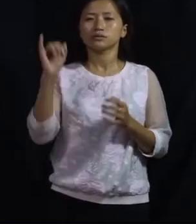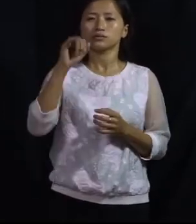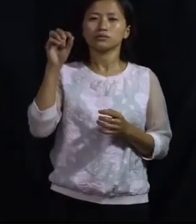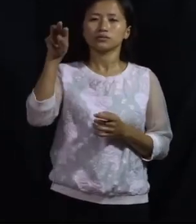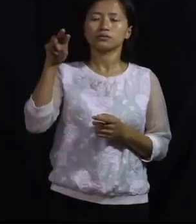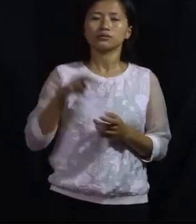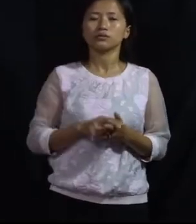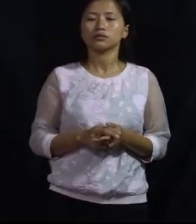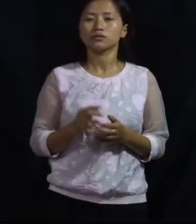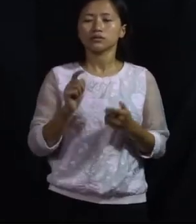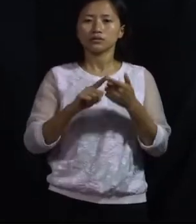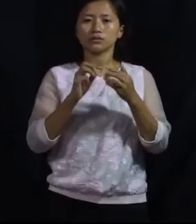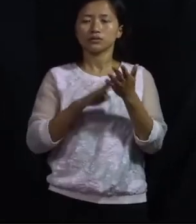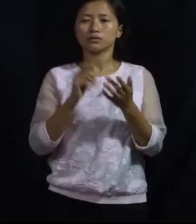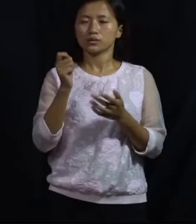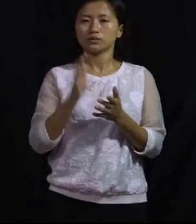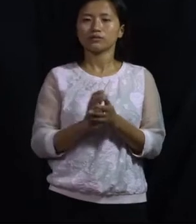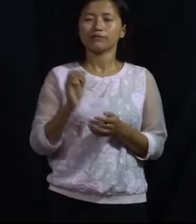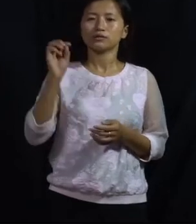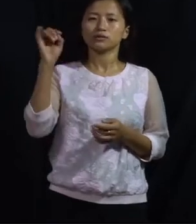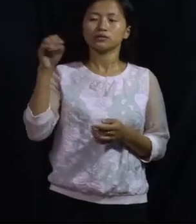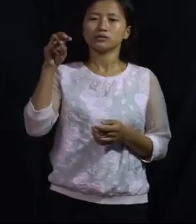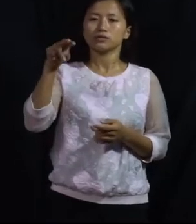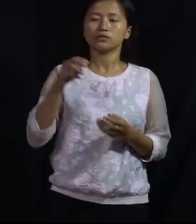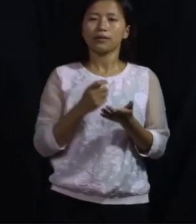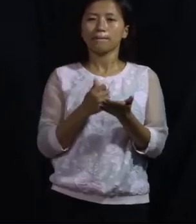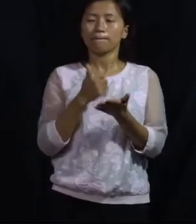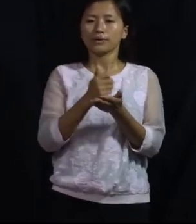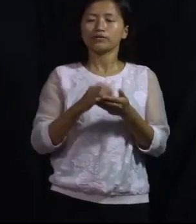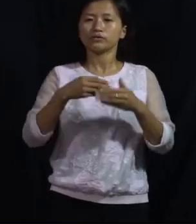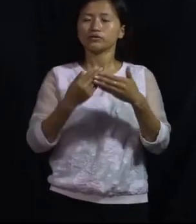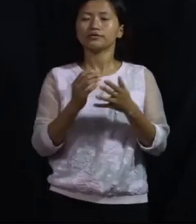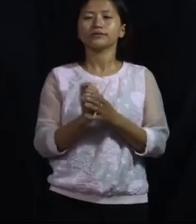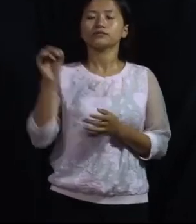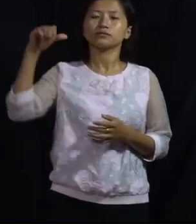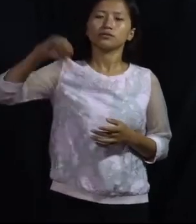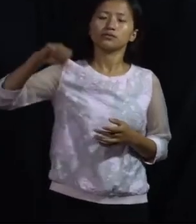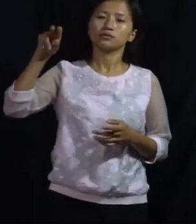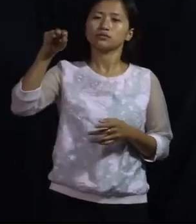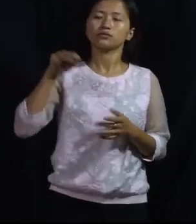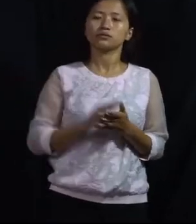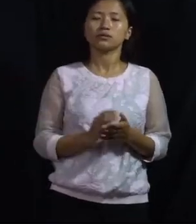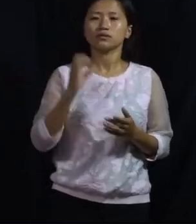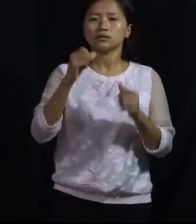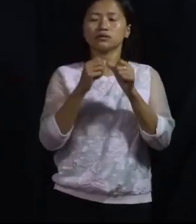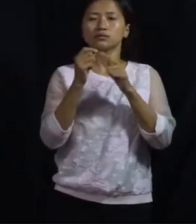600, employees provident fund is 600, bank overdraft is 9,000, and the capitals